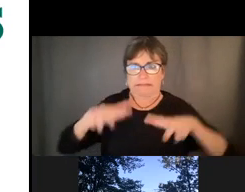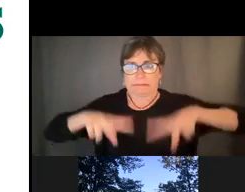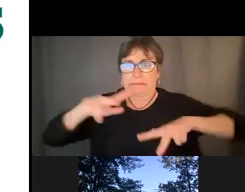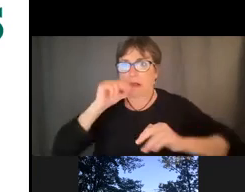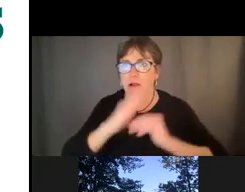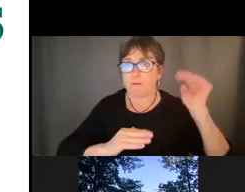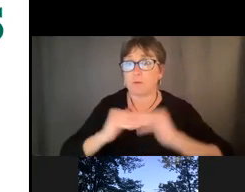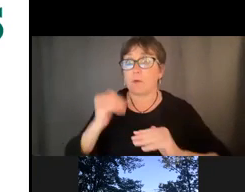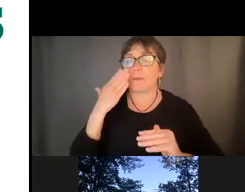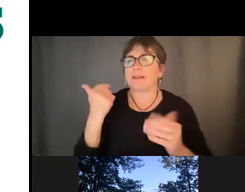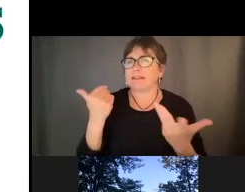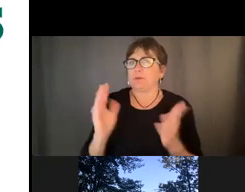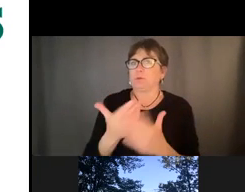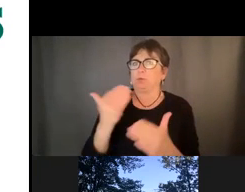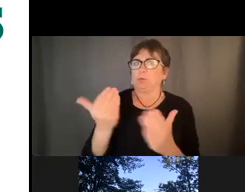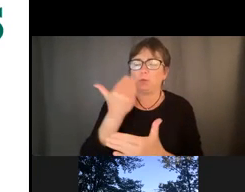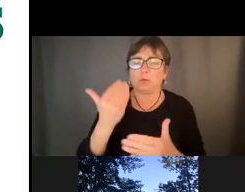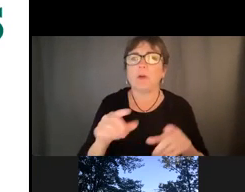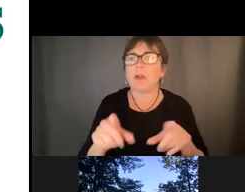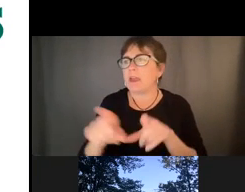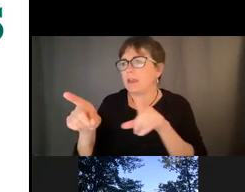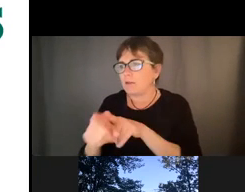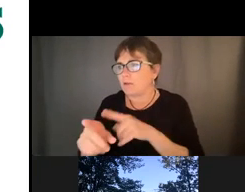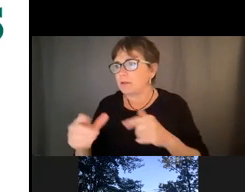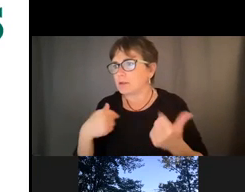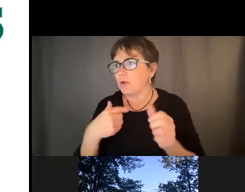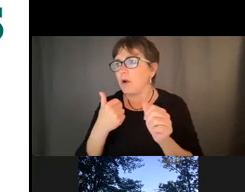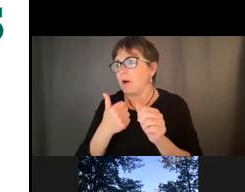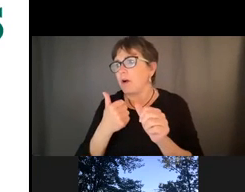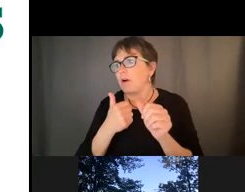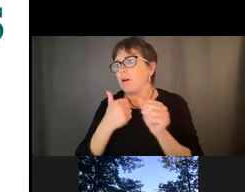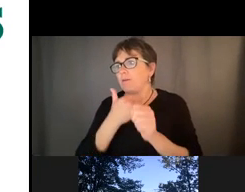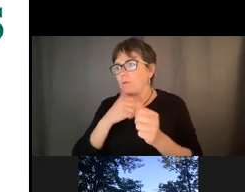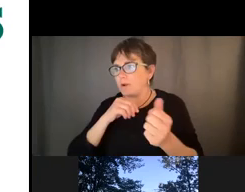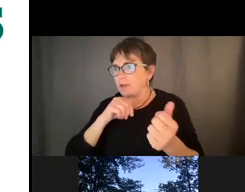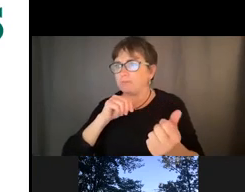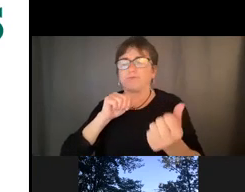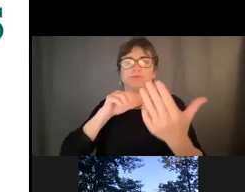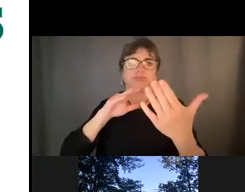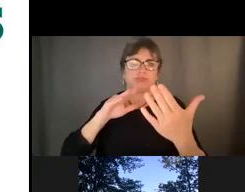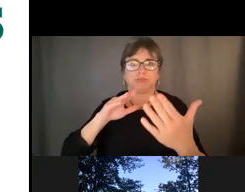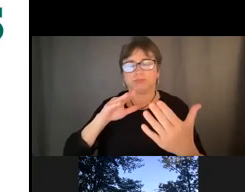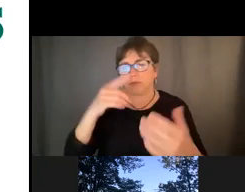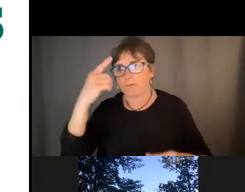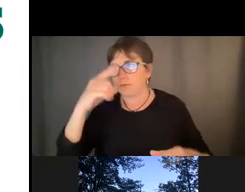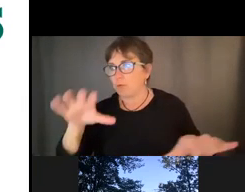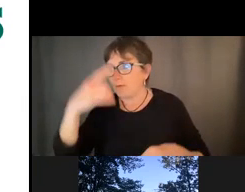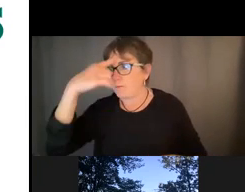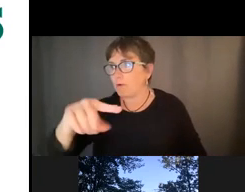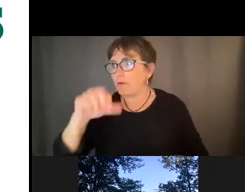organizations avoid tokenism and interrupt adultism. And I've been had the pleasure of working with the RSA